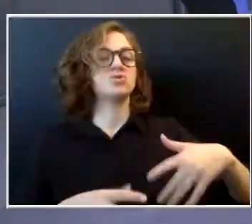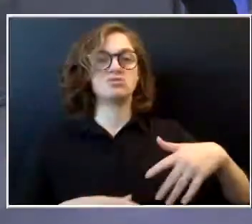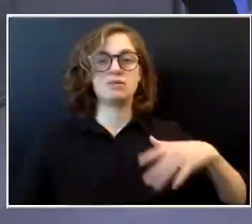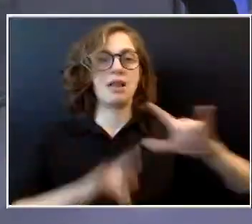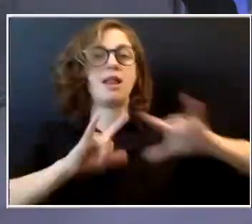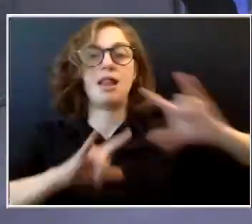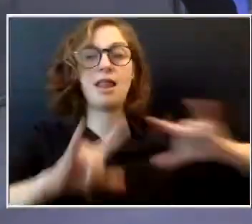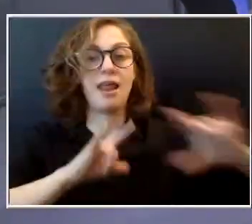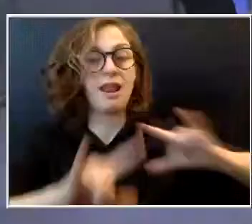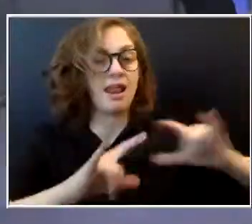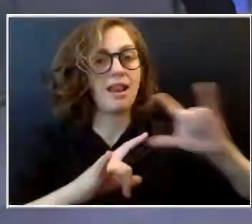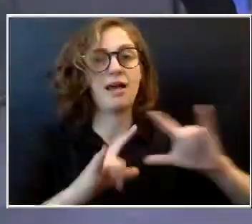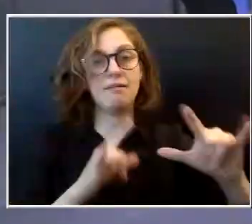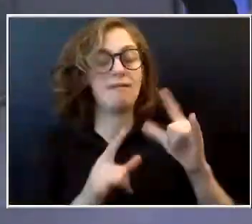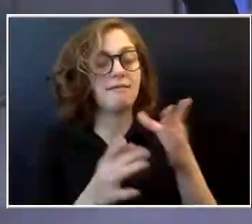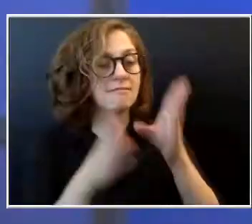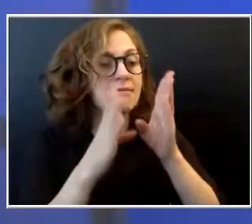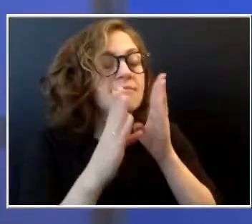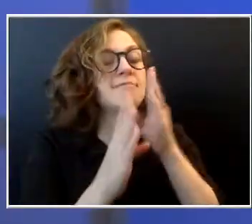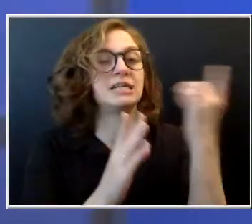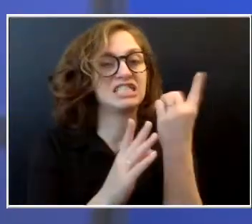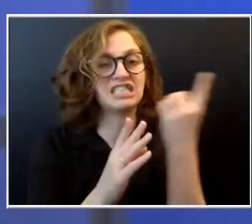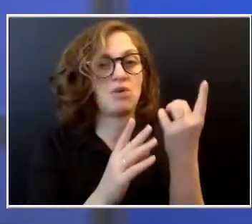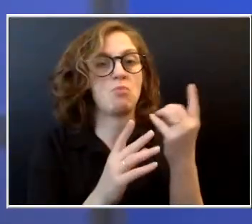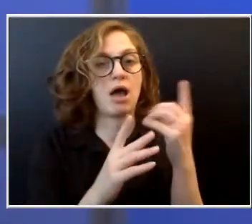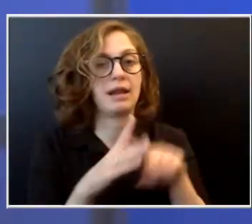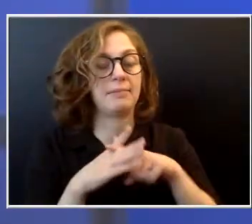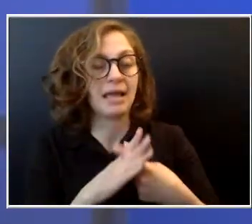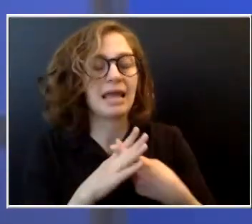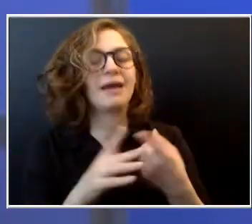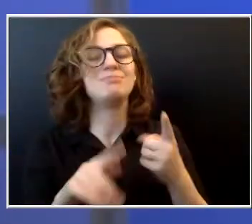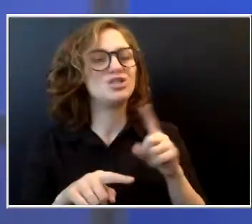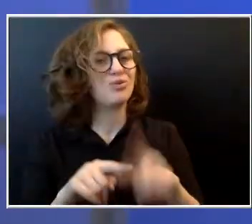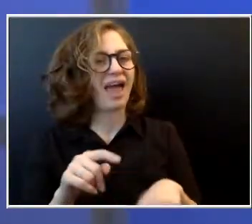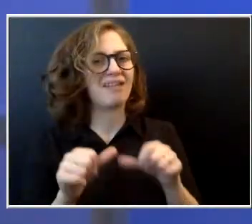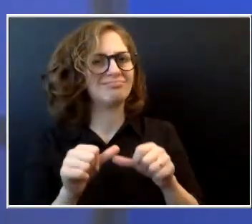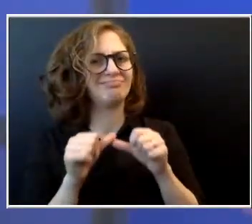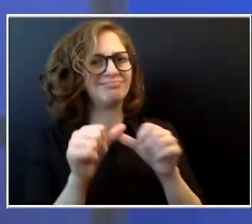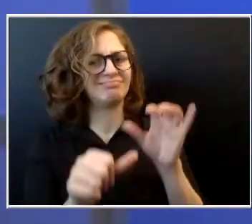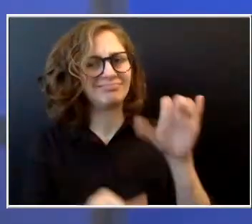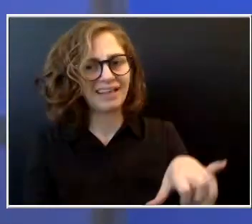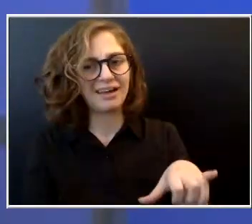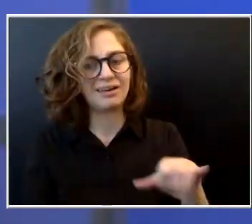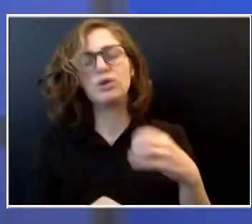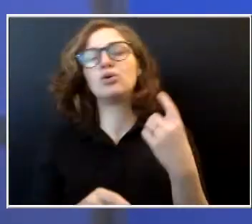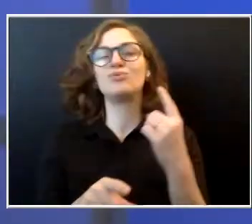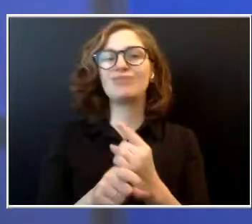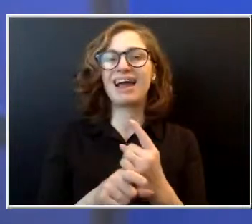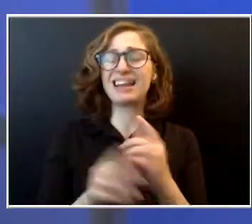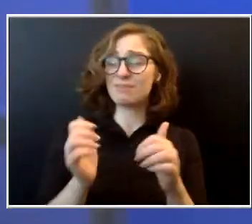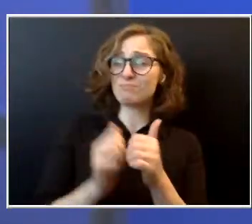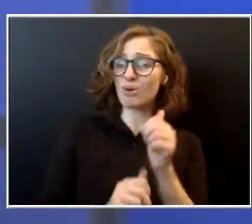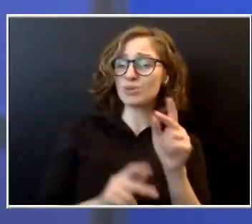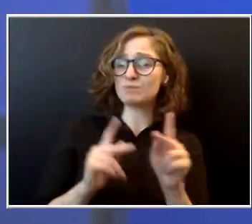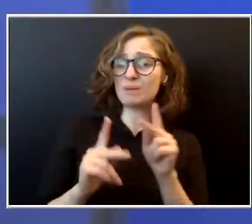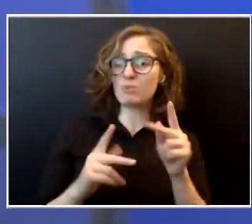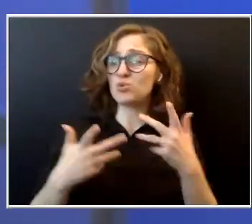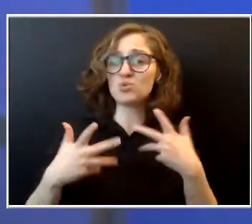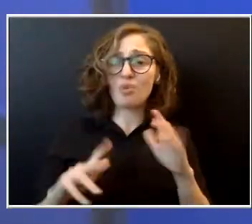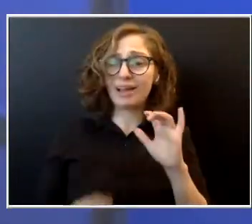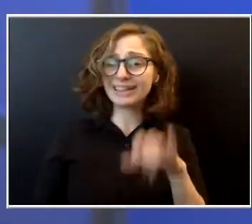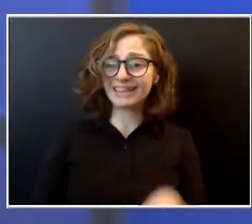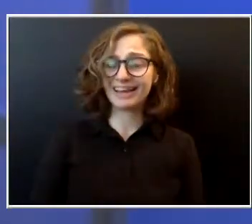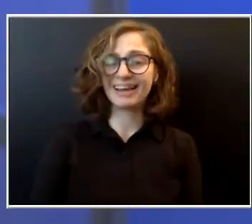that. Nope. I hope not. And also, some people, most people don't want that. There's all things